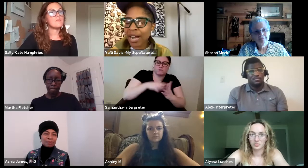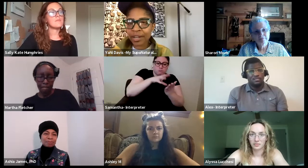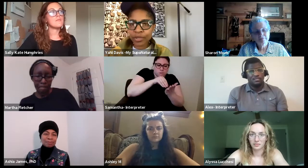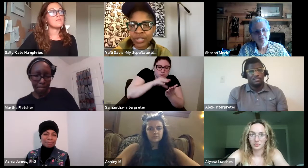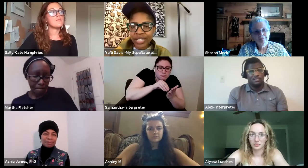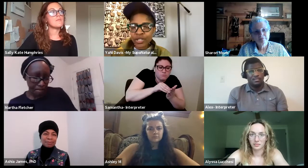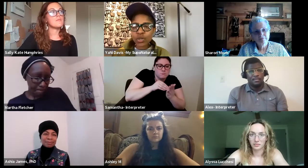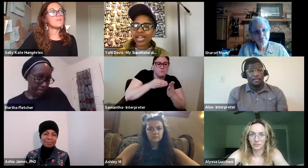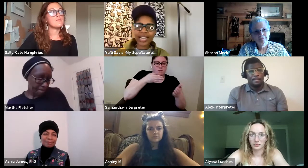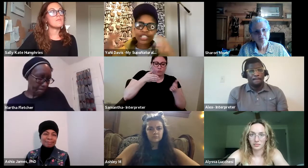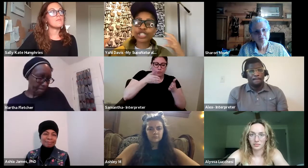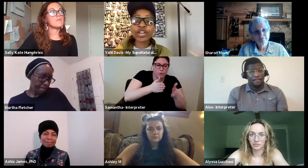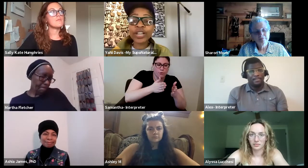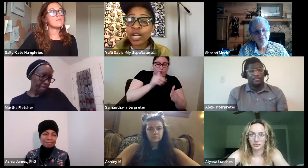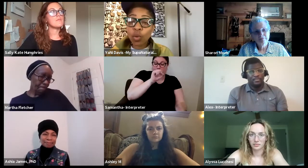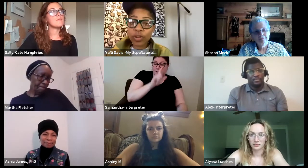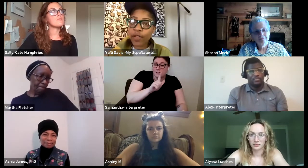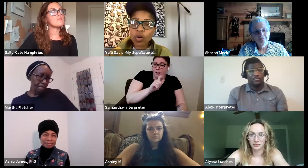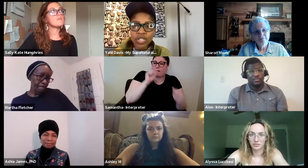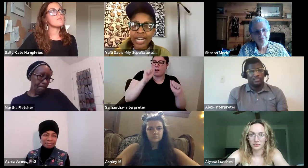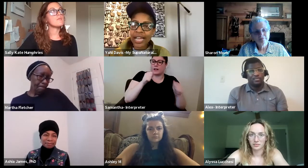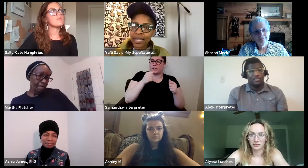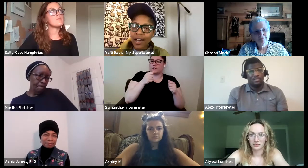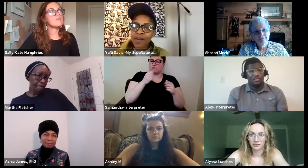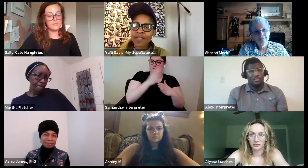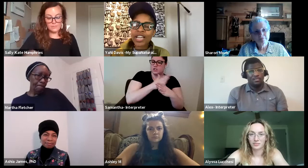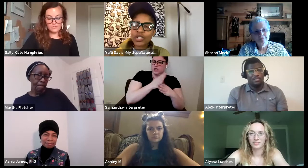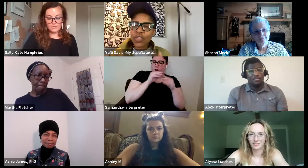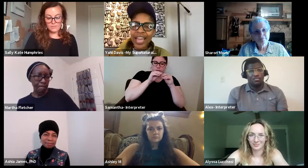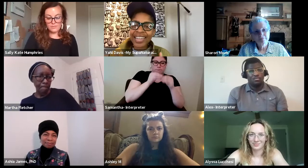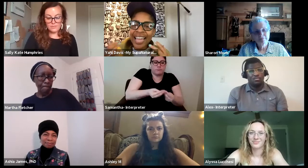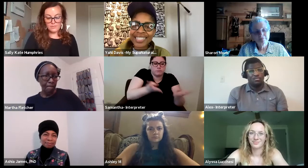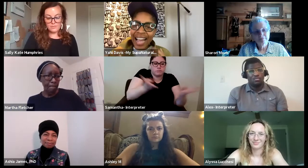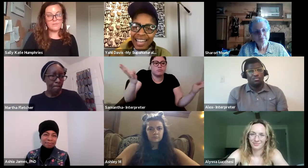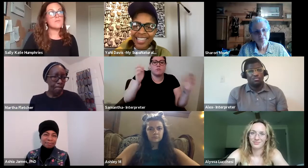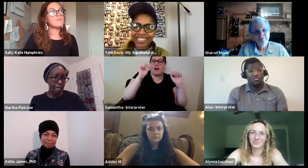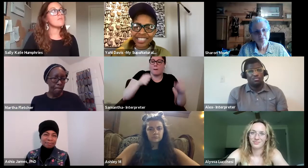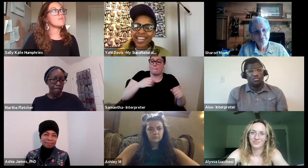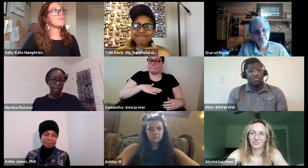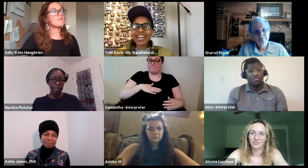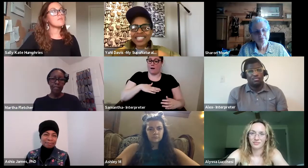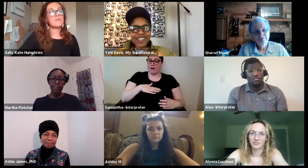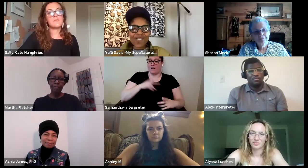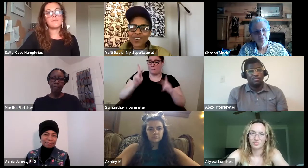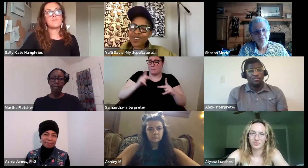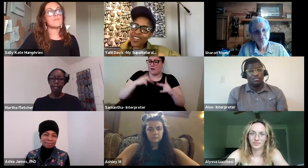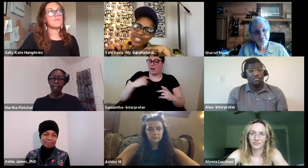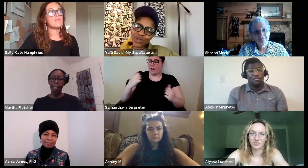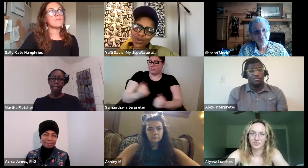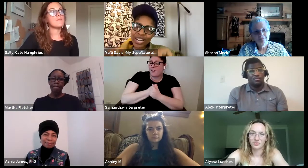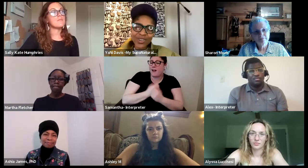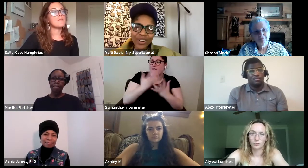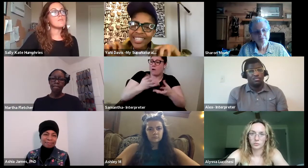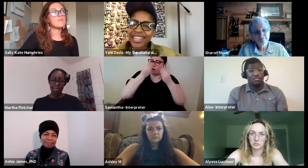it with my community, so that I can share it with those that I love, so that as I educate myself around